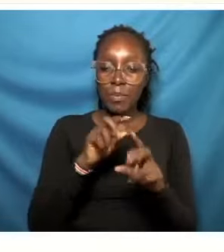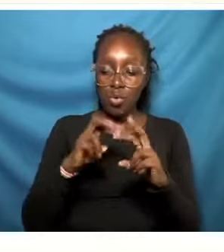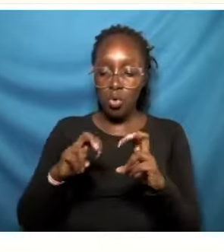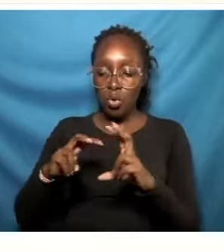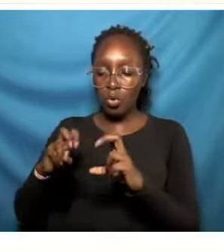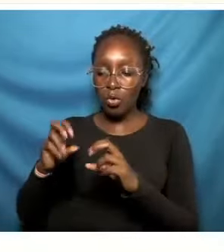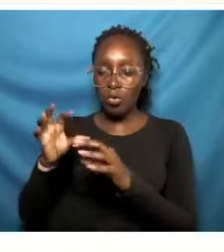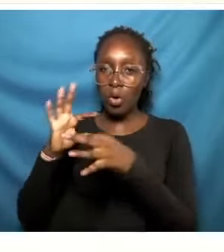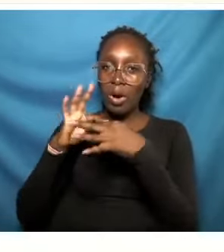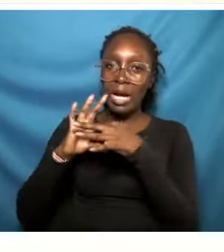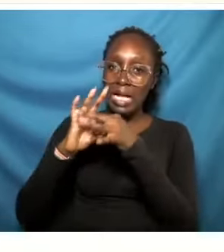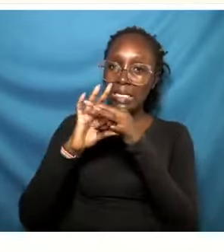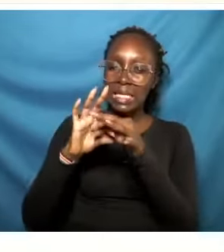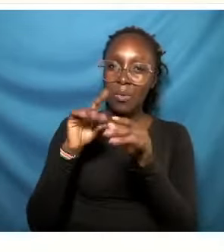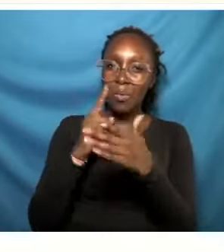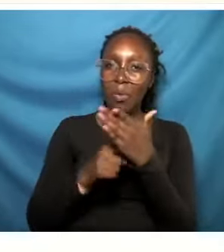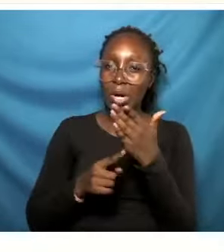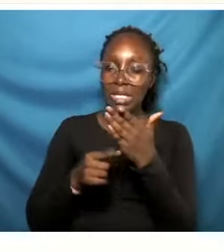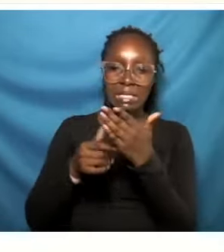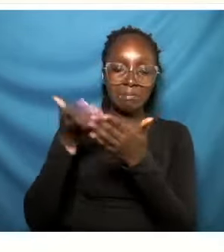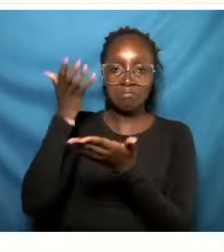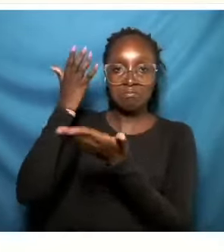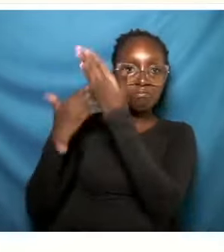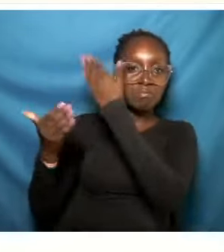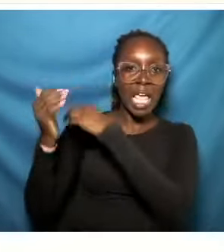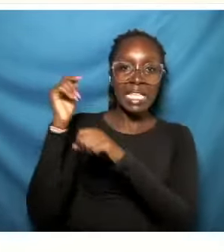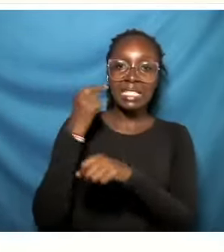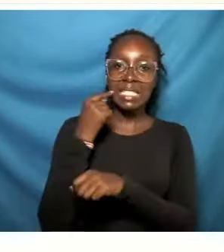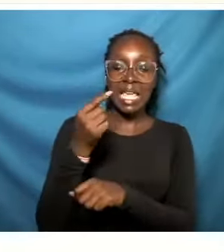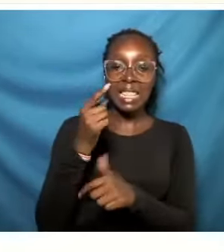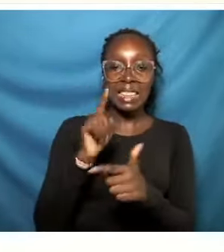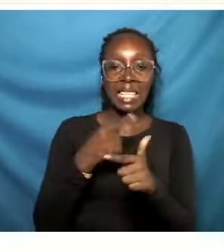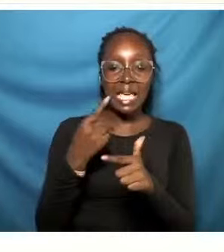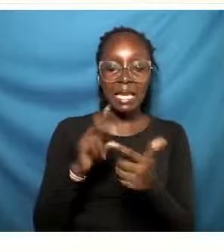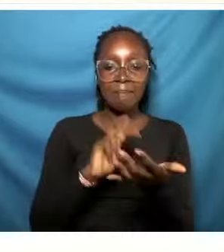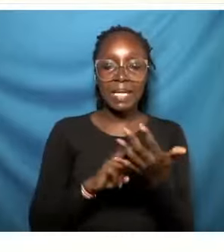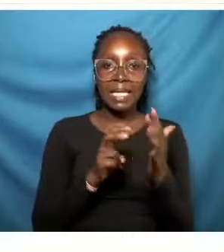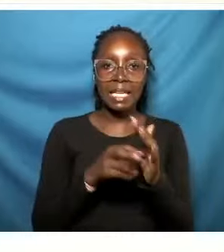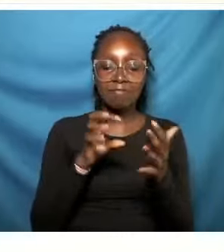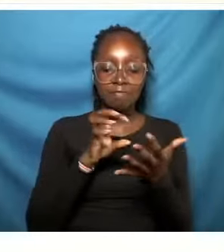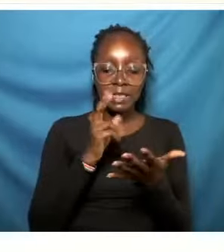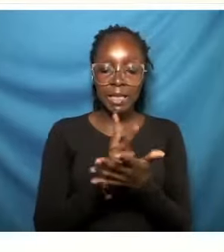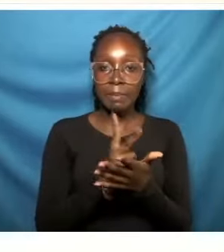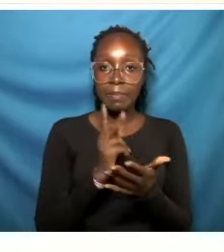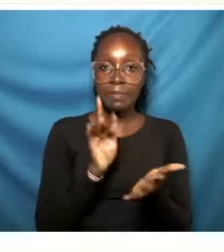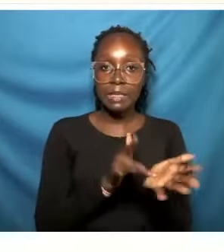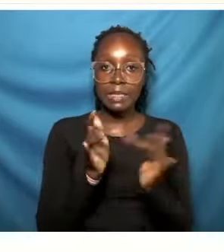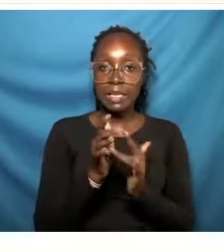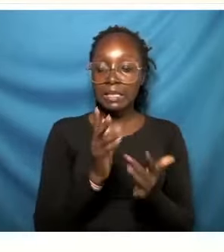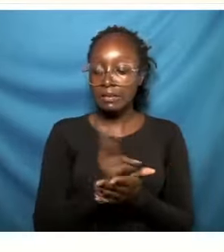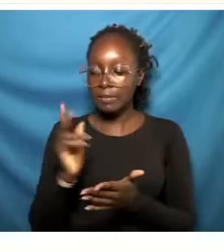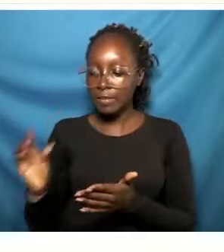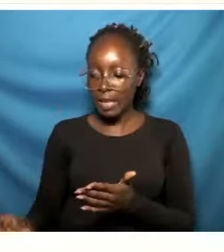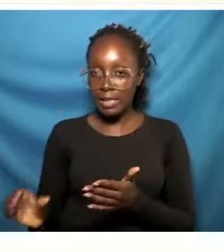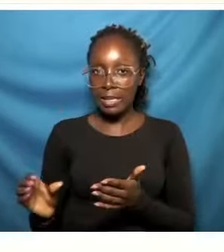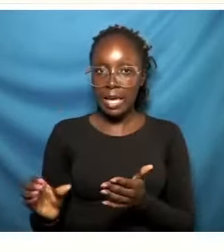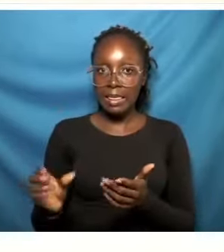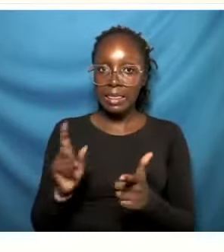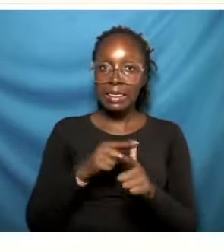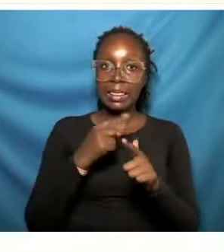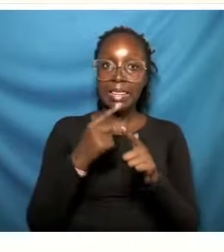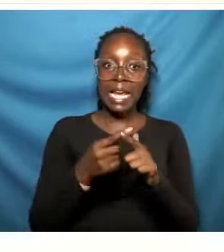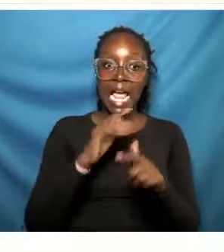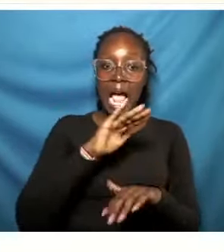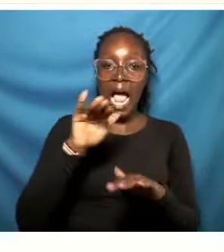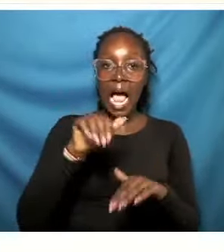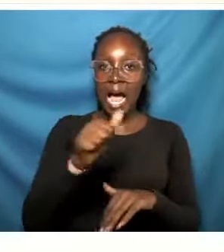elders are saying, then you have dislodged Jesus. You have set him aside and have brought other things to be at the very center.